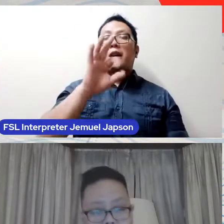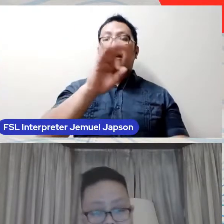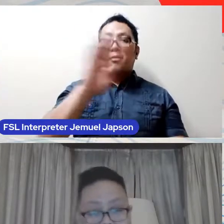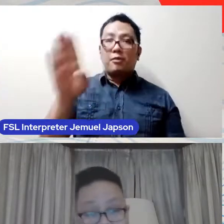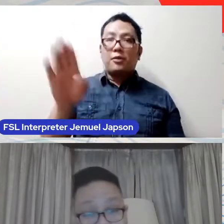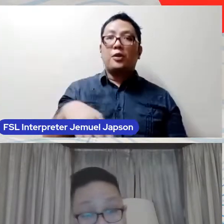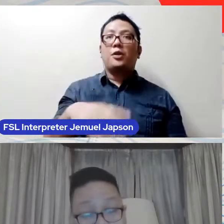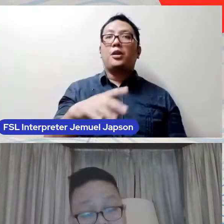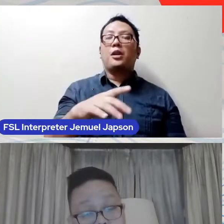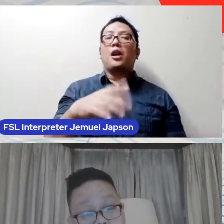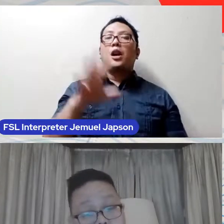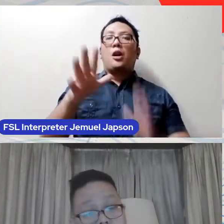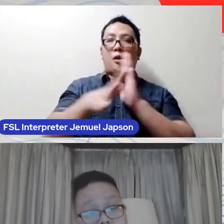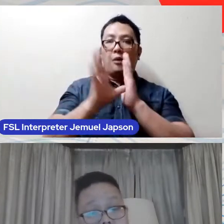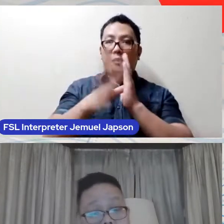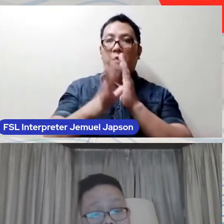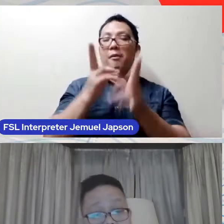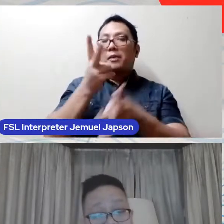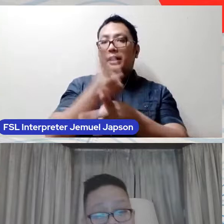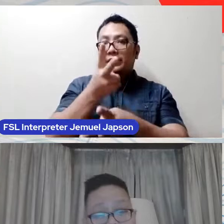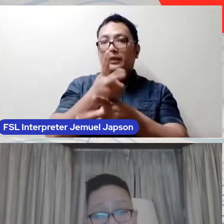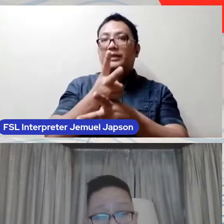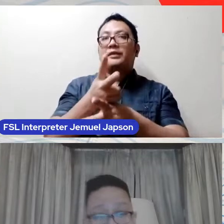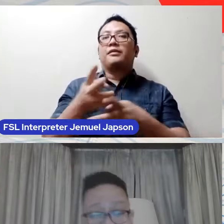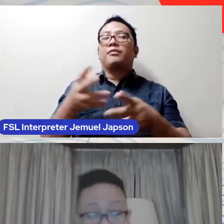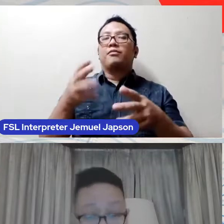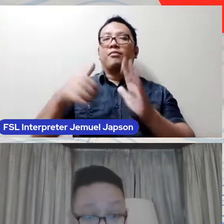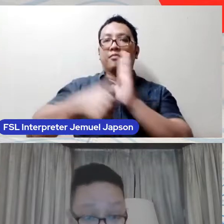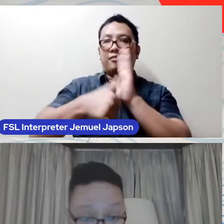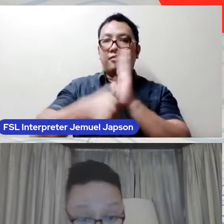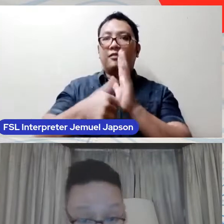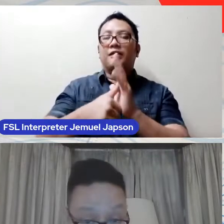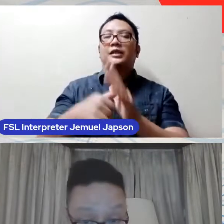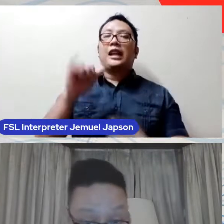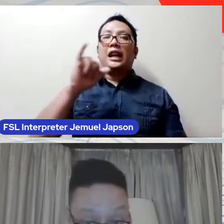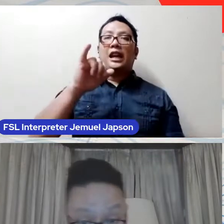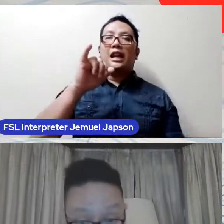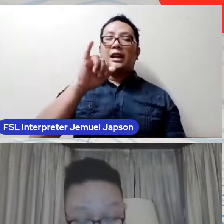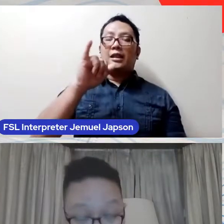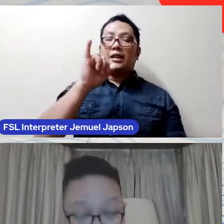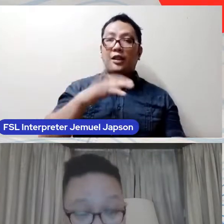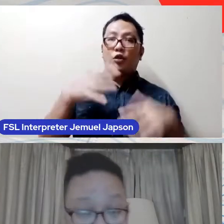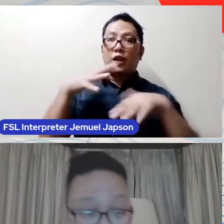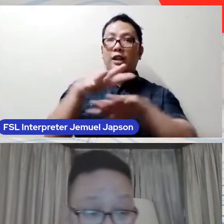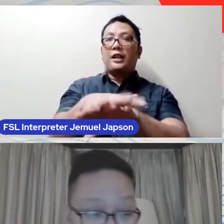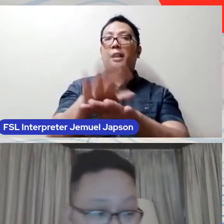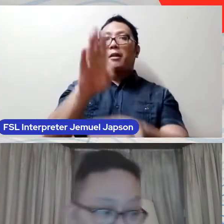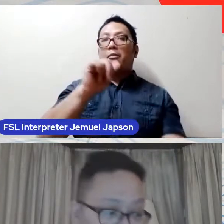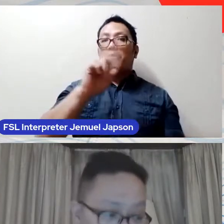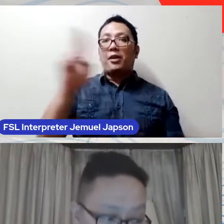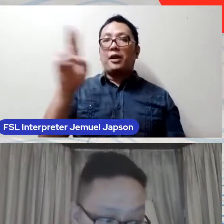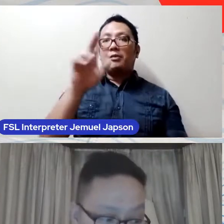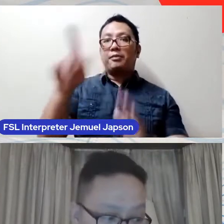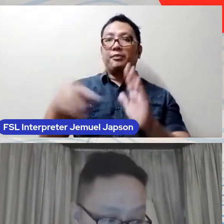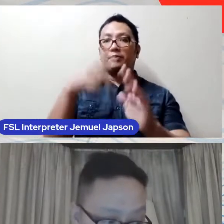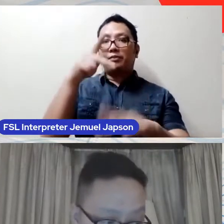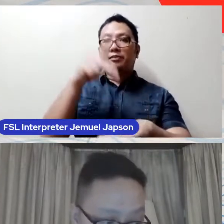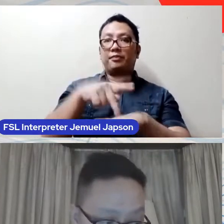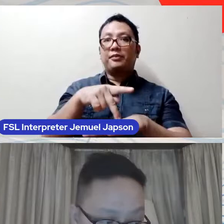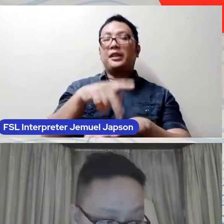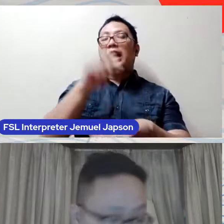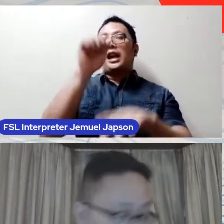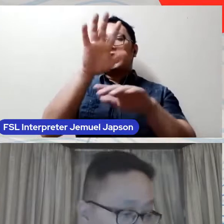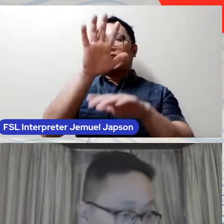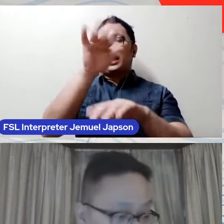Rights Bantay Karapatan sa Halalan, Integrated Bar of the Philippines, Election 2022 Coalition, and the Asia